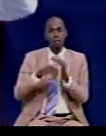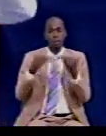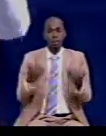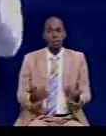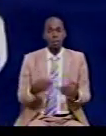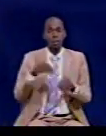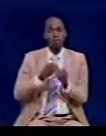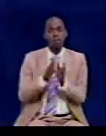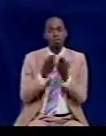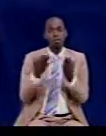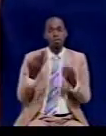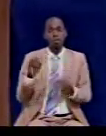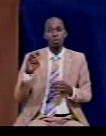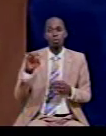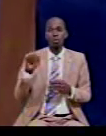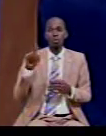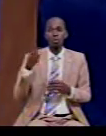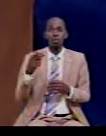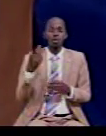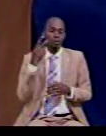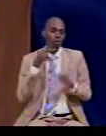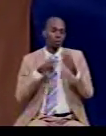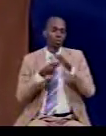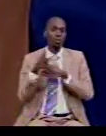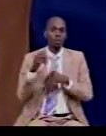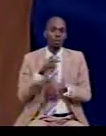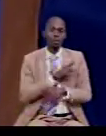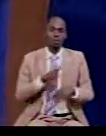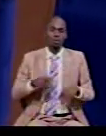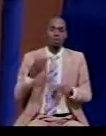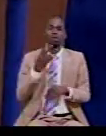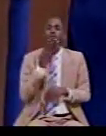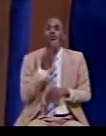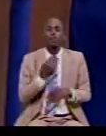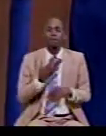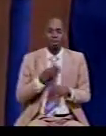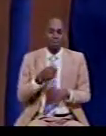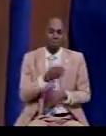the Christ, the Son of the living God. In Mark, he's the servant and the healer. In Luke, he's a